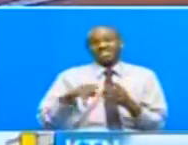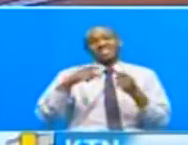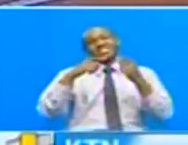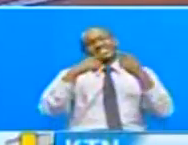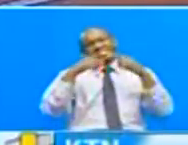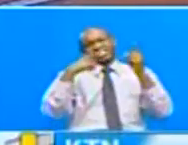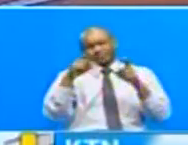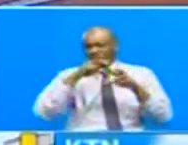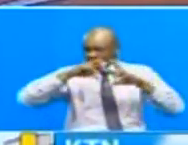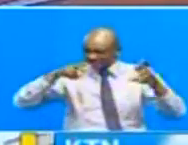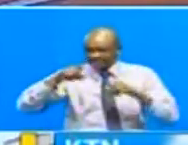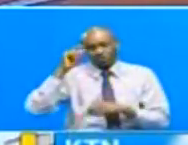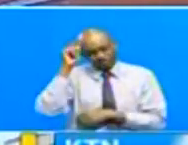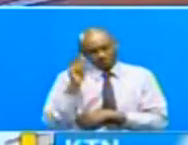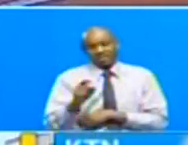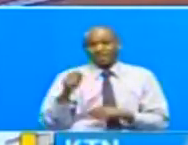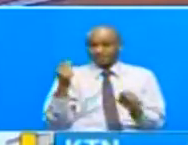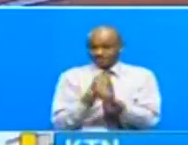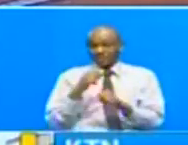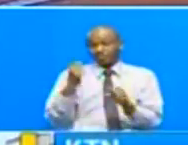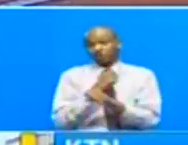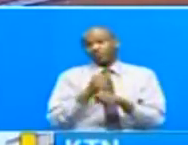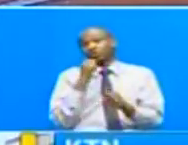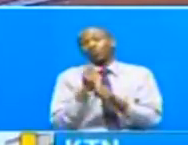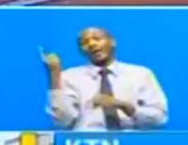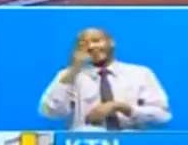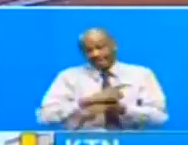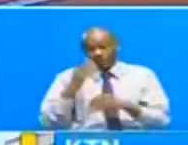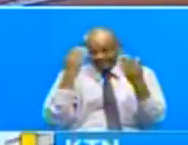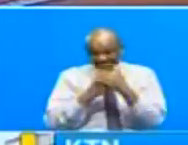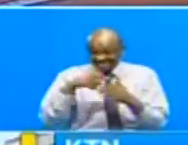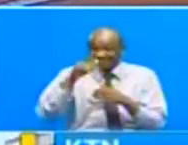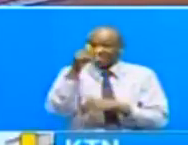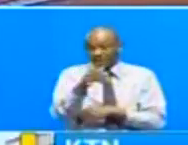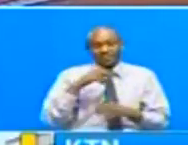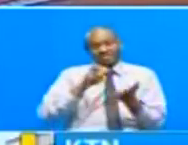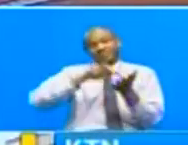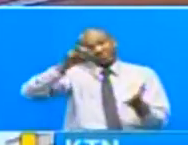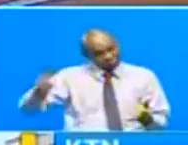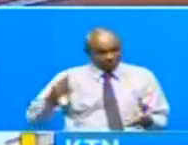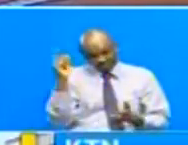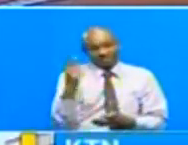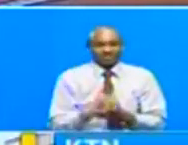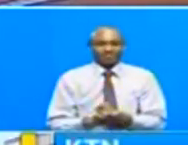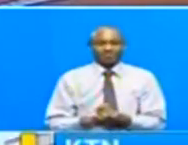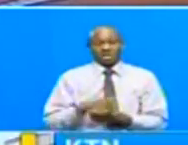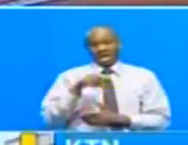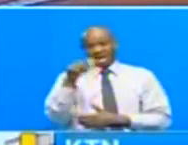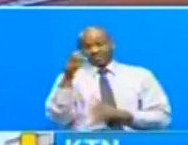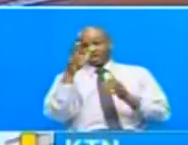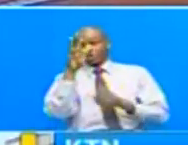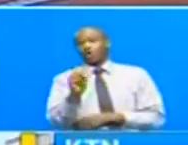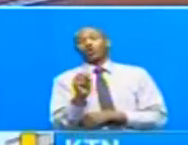successful investigations cannot be done when Waiguru is there. She needs to step aside. And another no